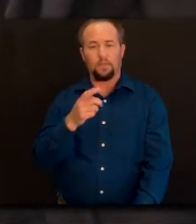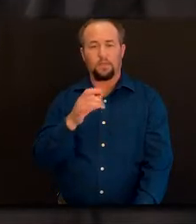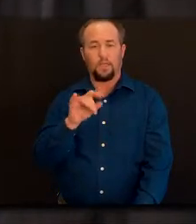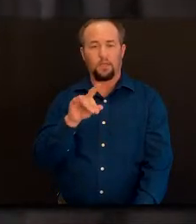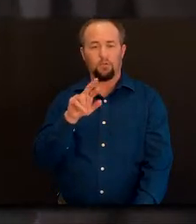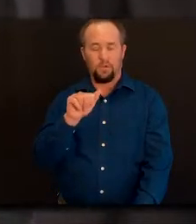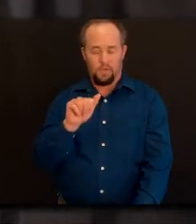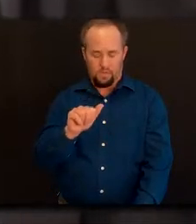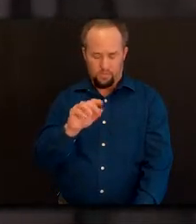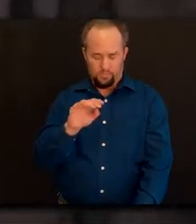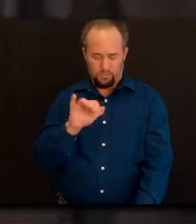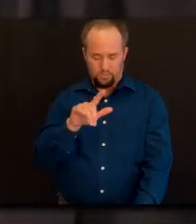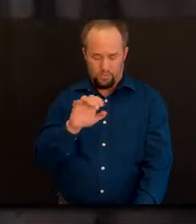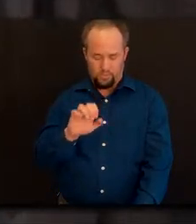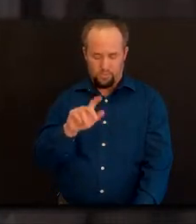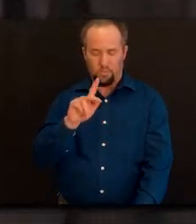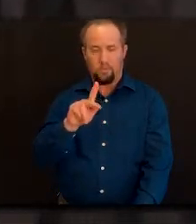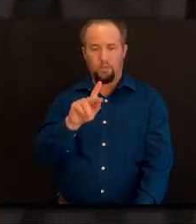Alexandria Michelle Koyman.